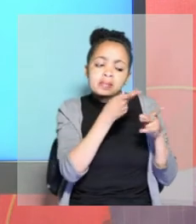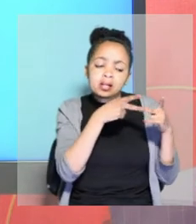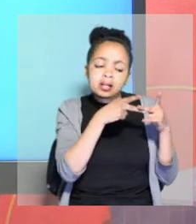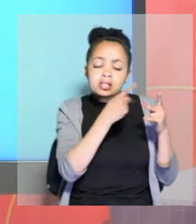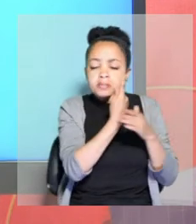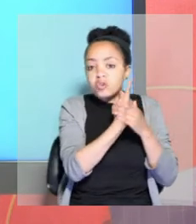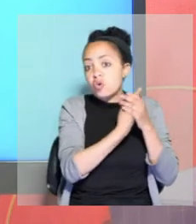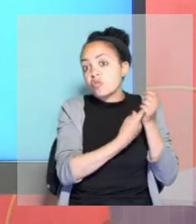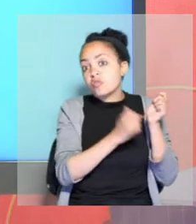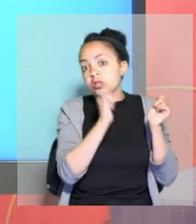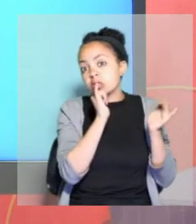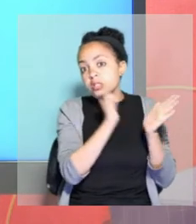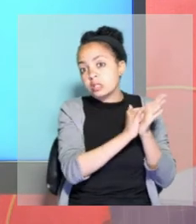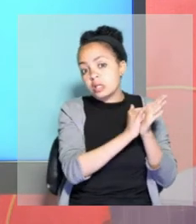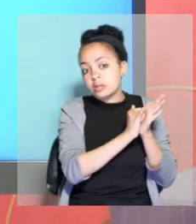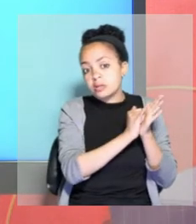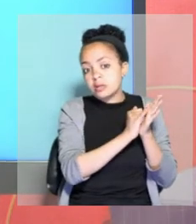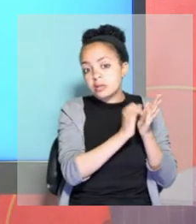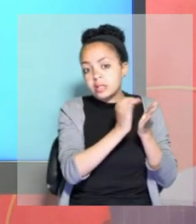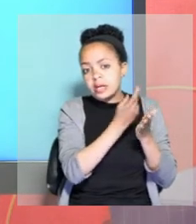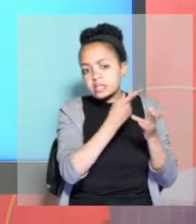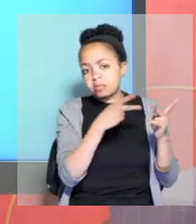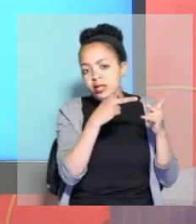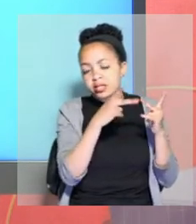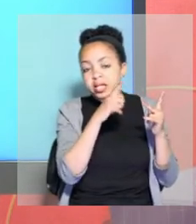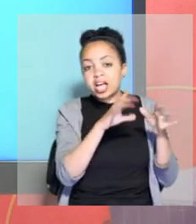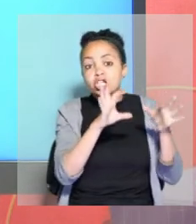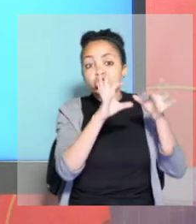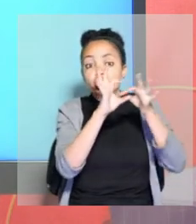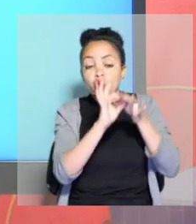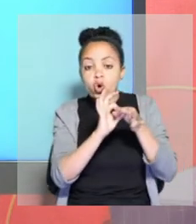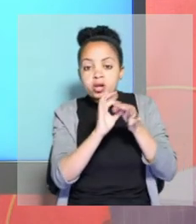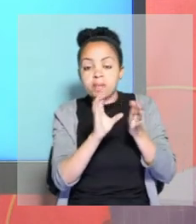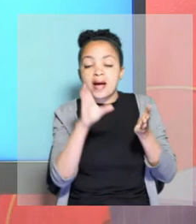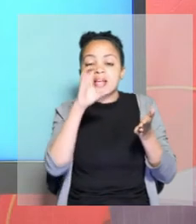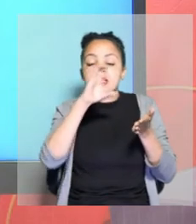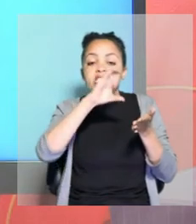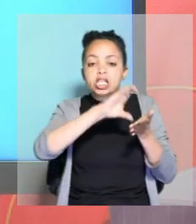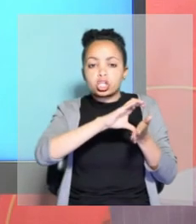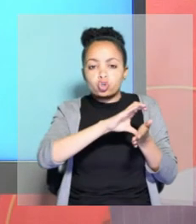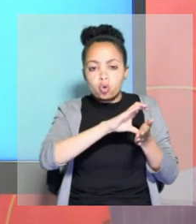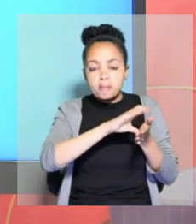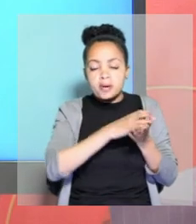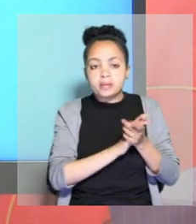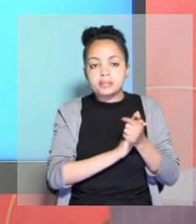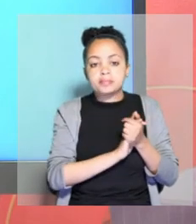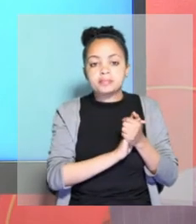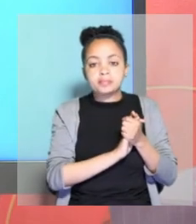stage where they can be joined by centromer here